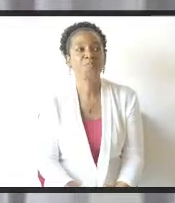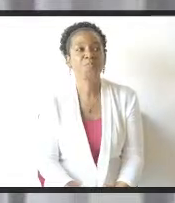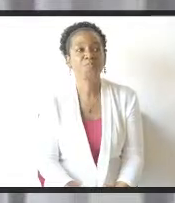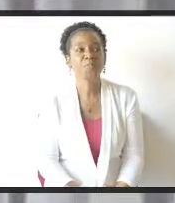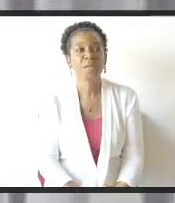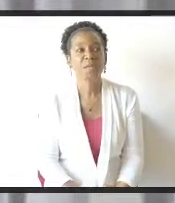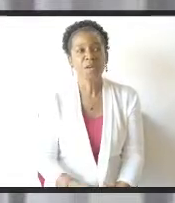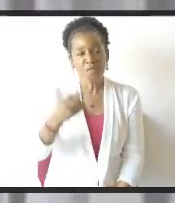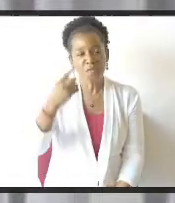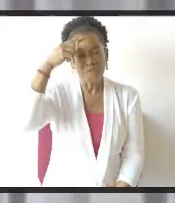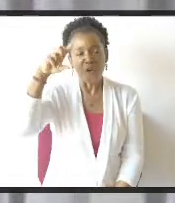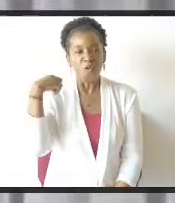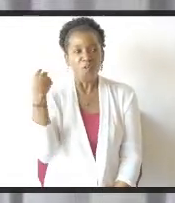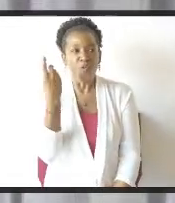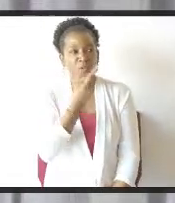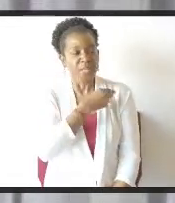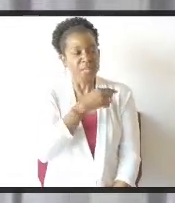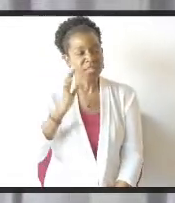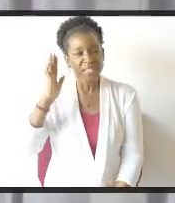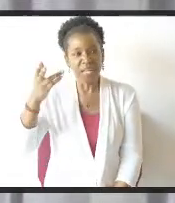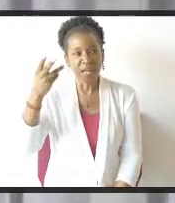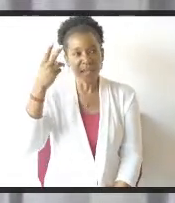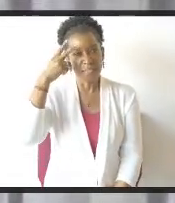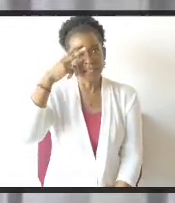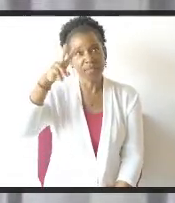him as he is.